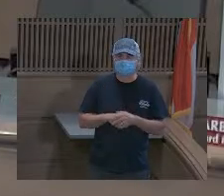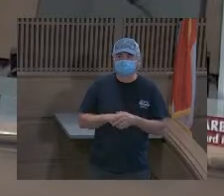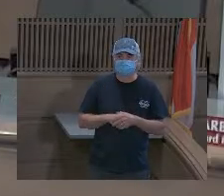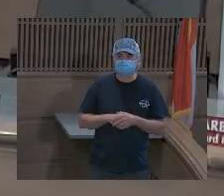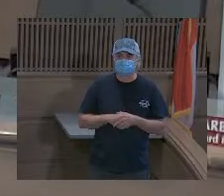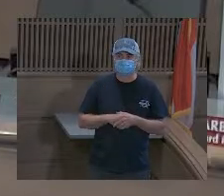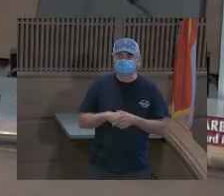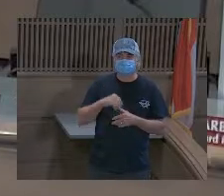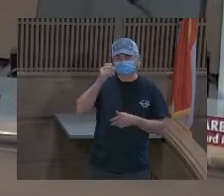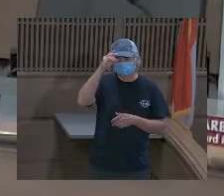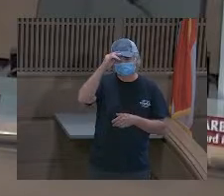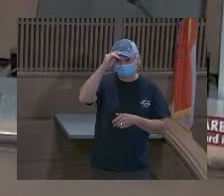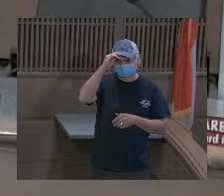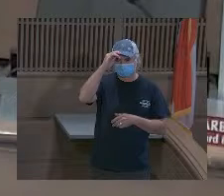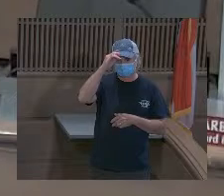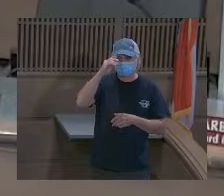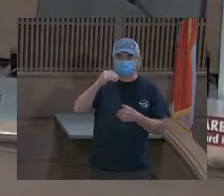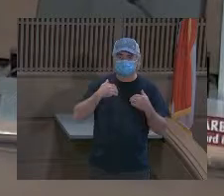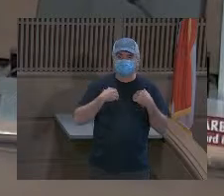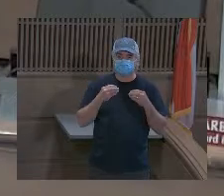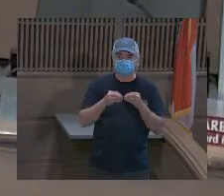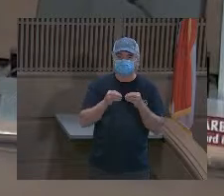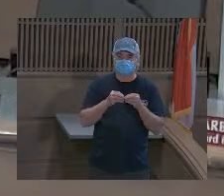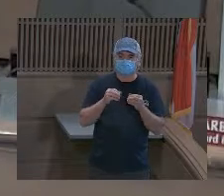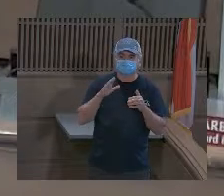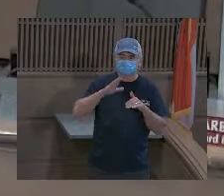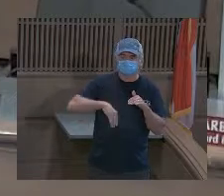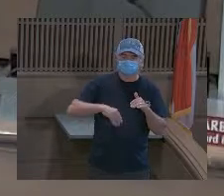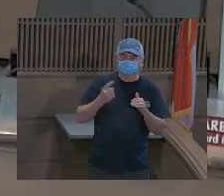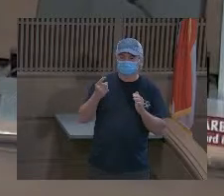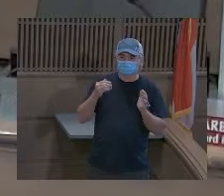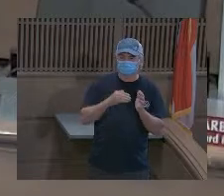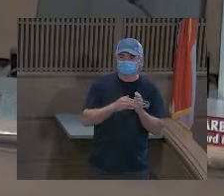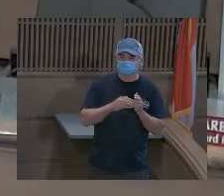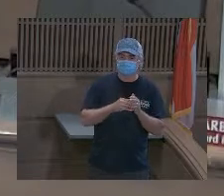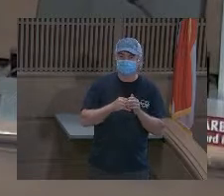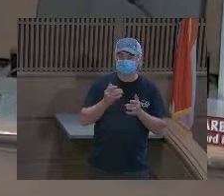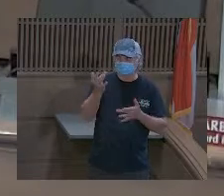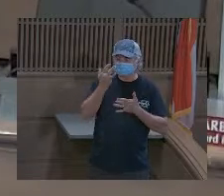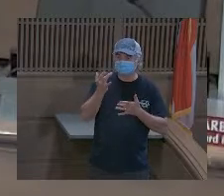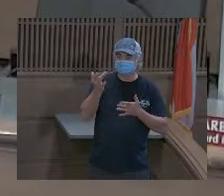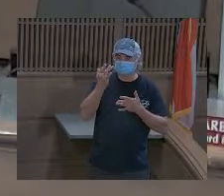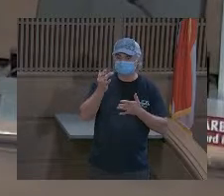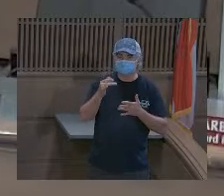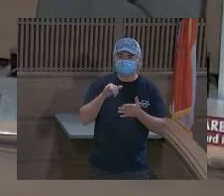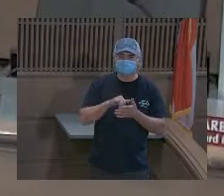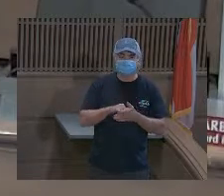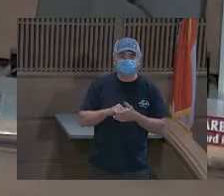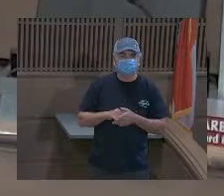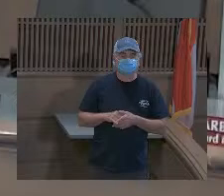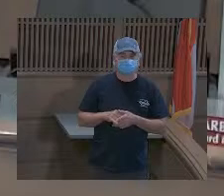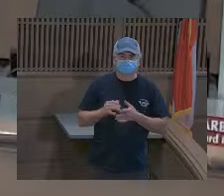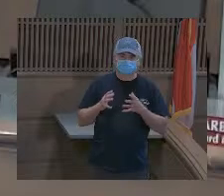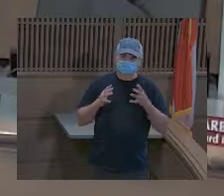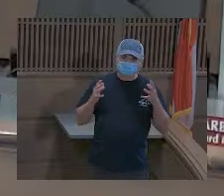we have had over 1,000 cases in the last 14 days. That's a high rate of